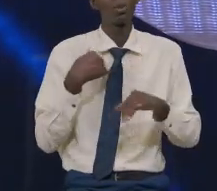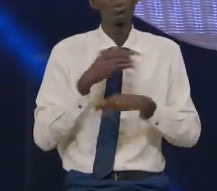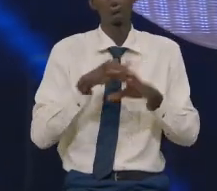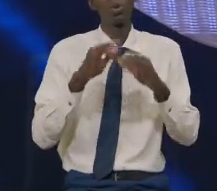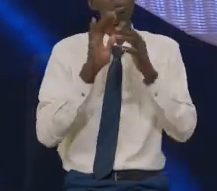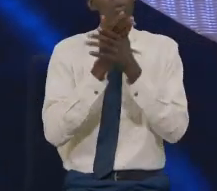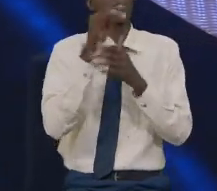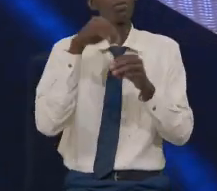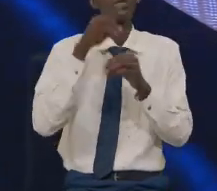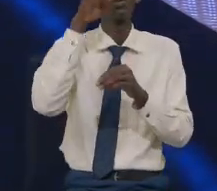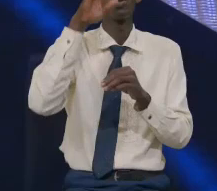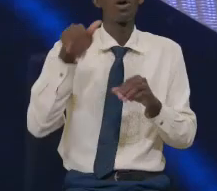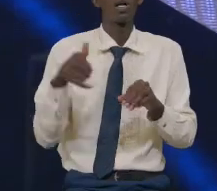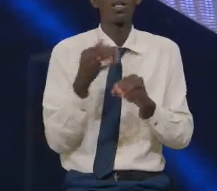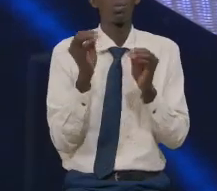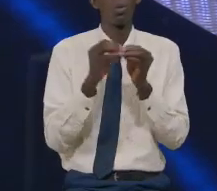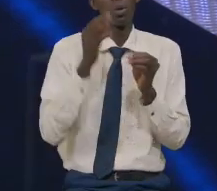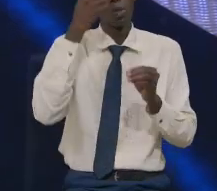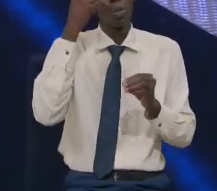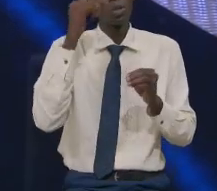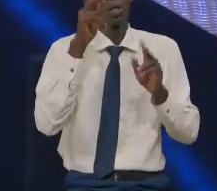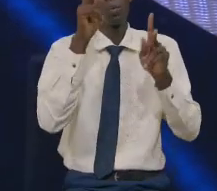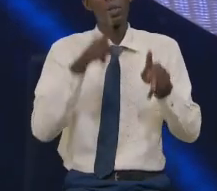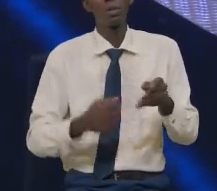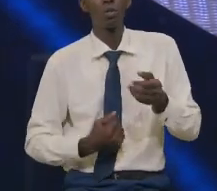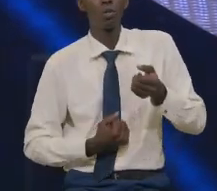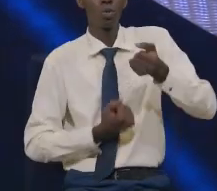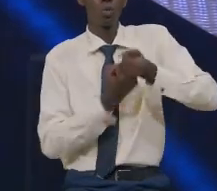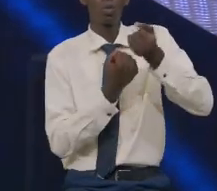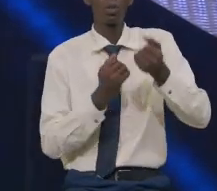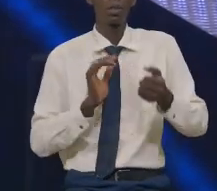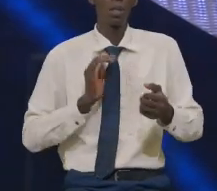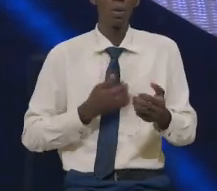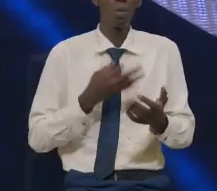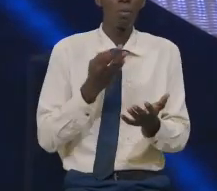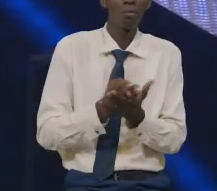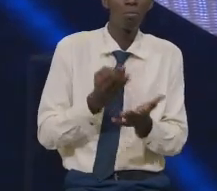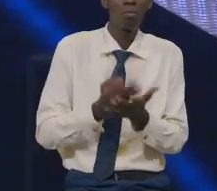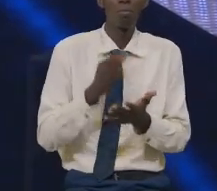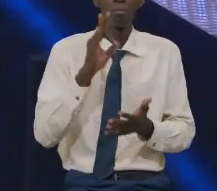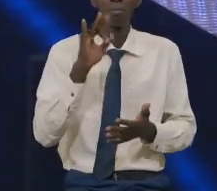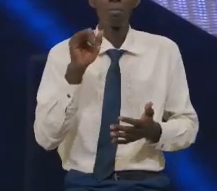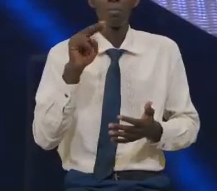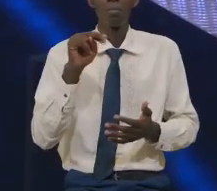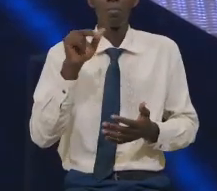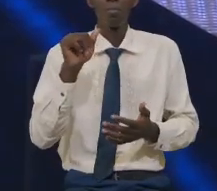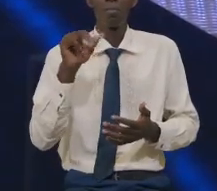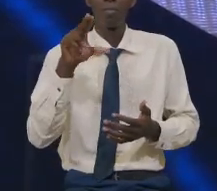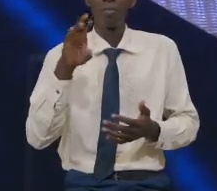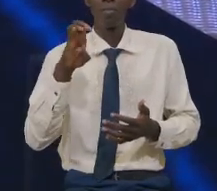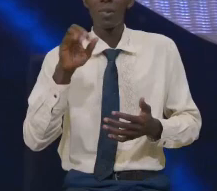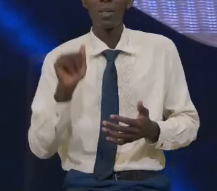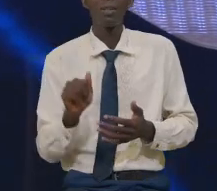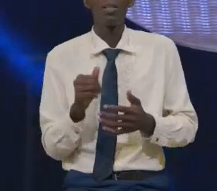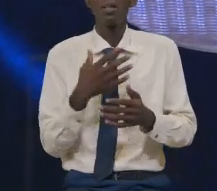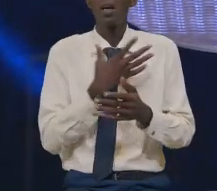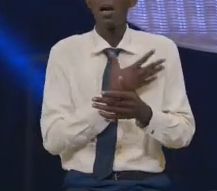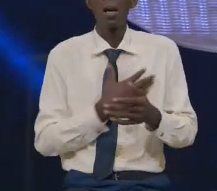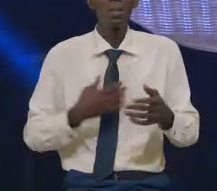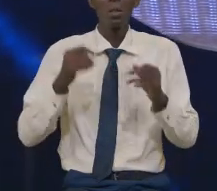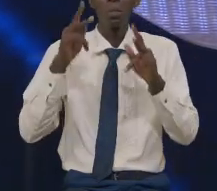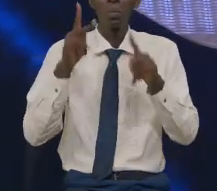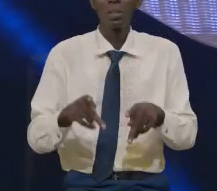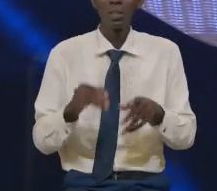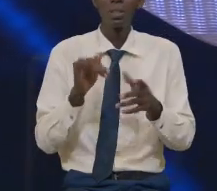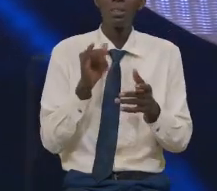anymore because our financier, because our whatever provider, benefactor is the one